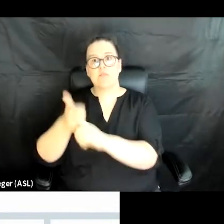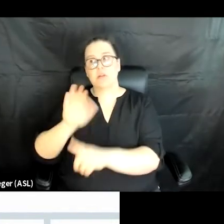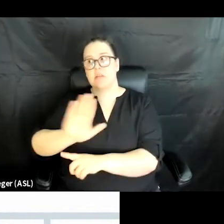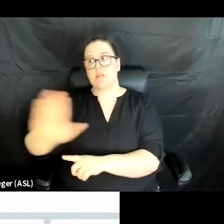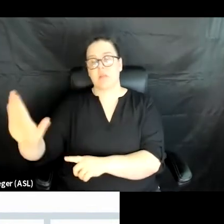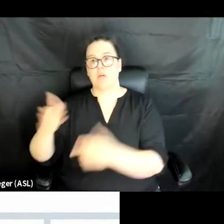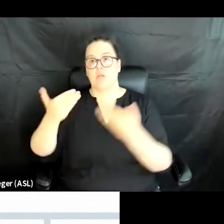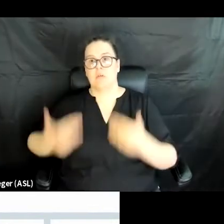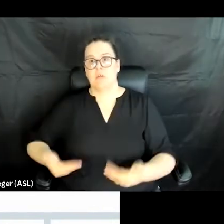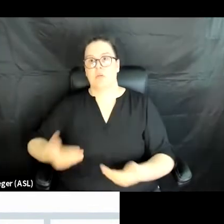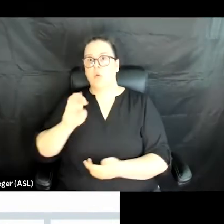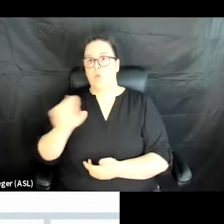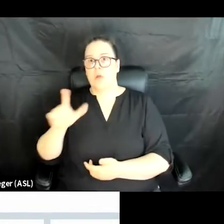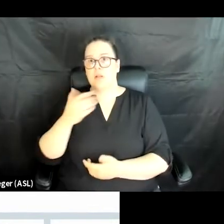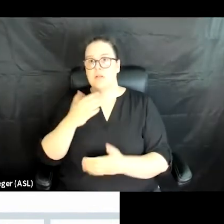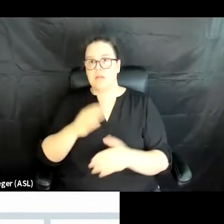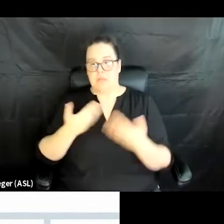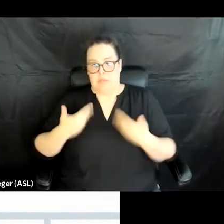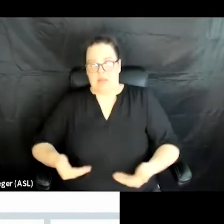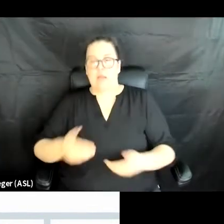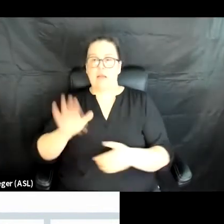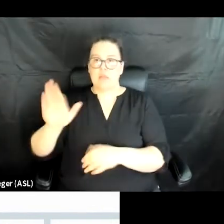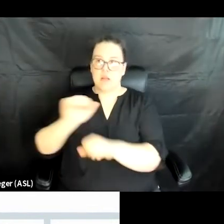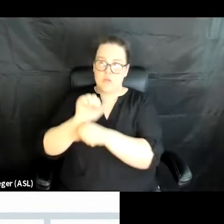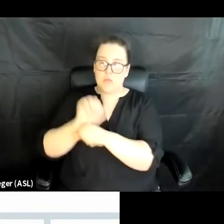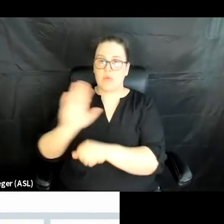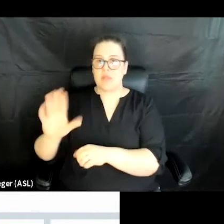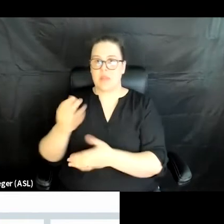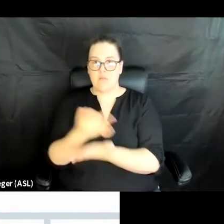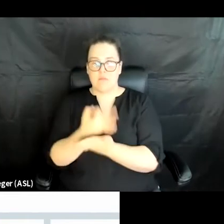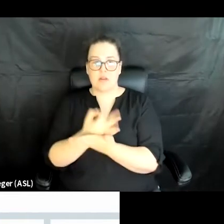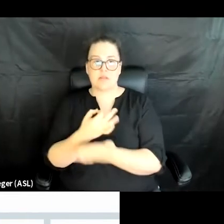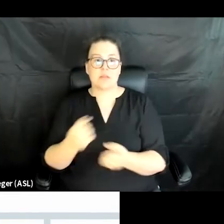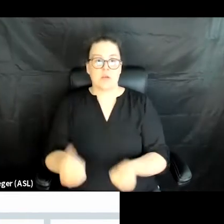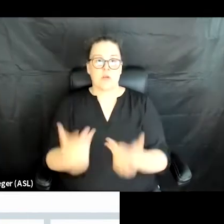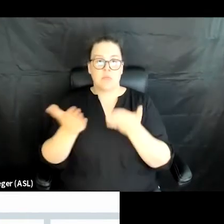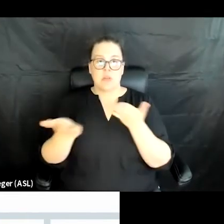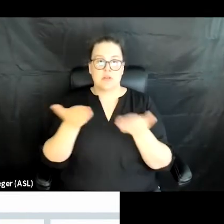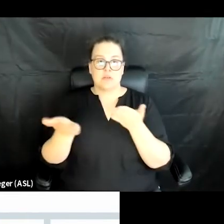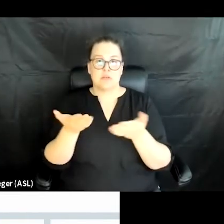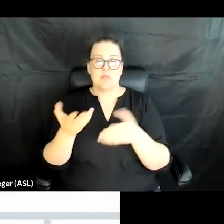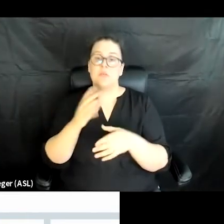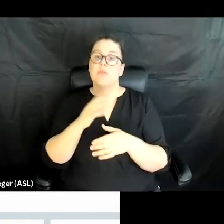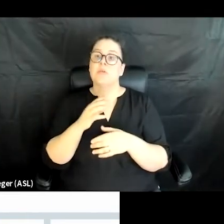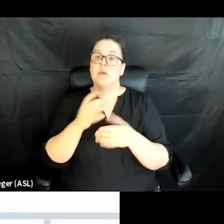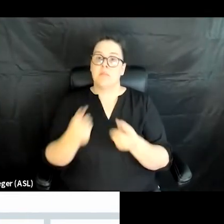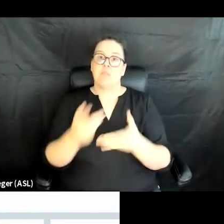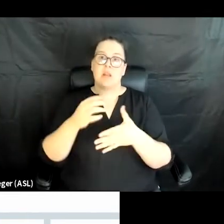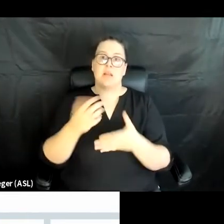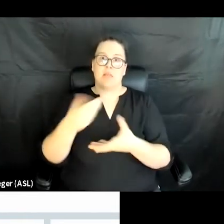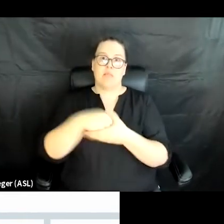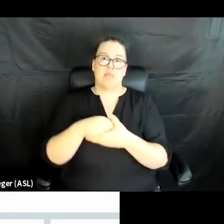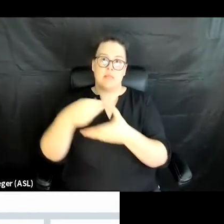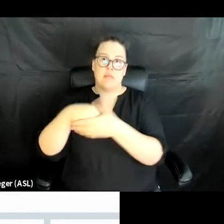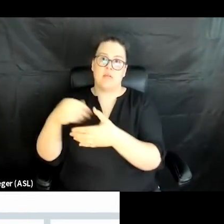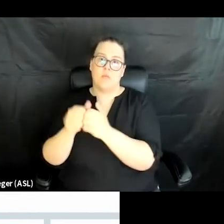their even their employment and finances. Many factors contribute to mental health problems, including behavioral factors such